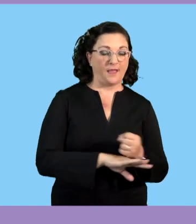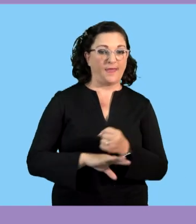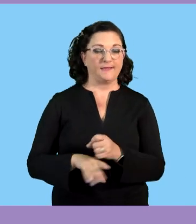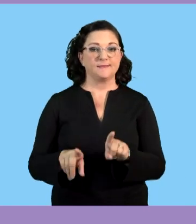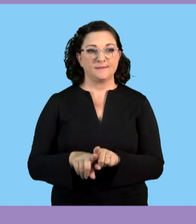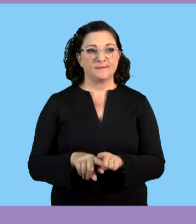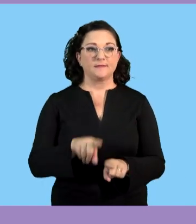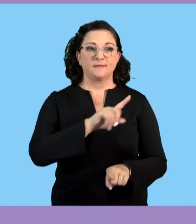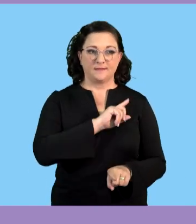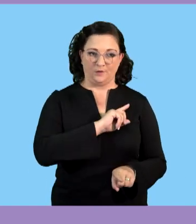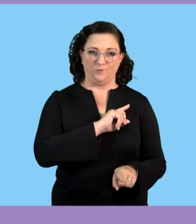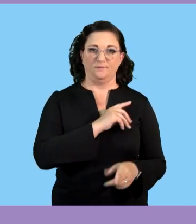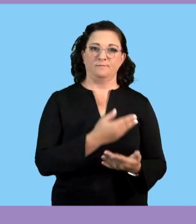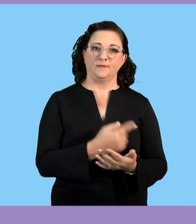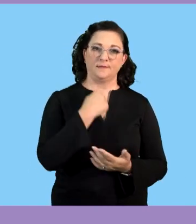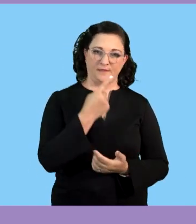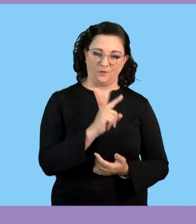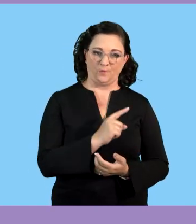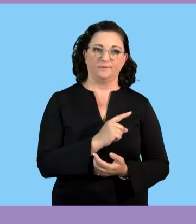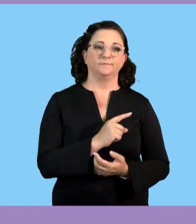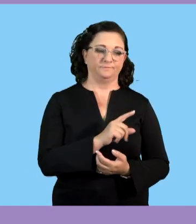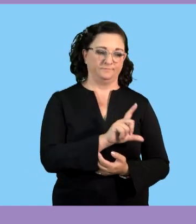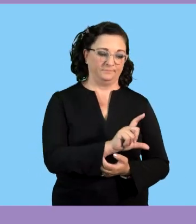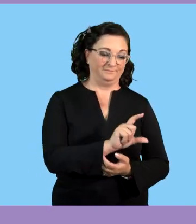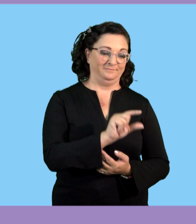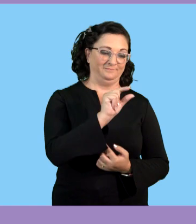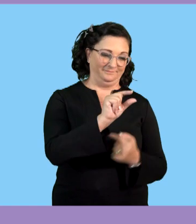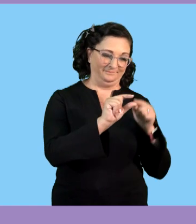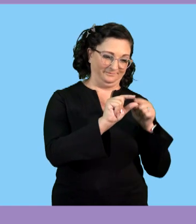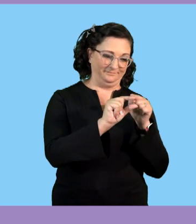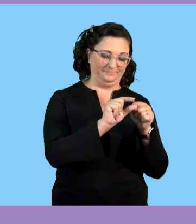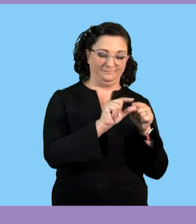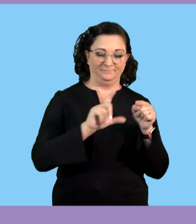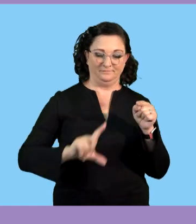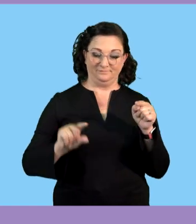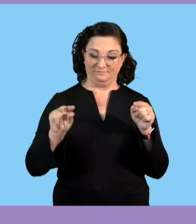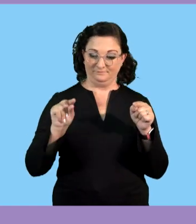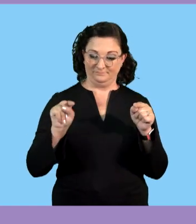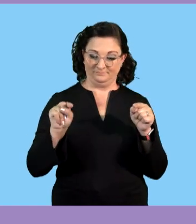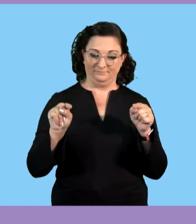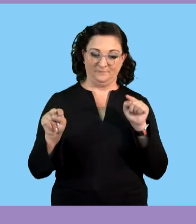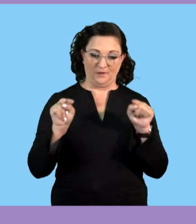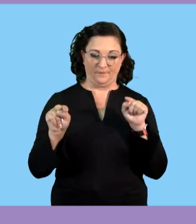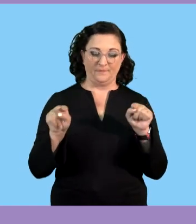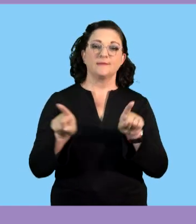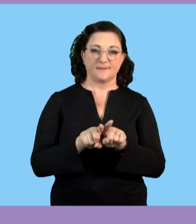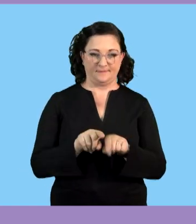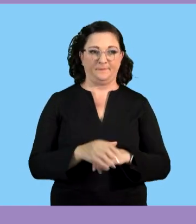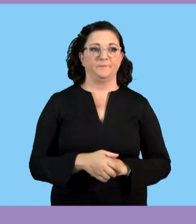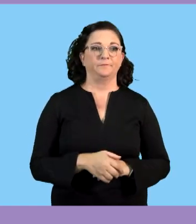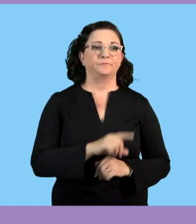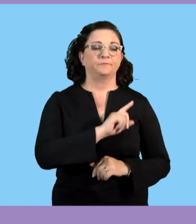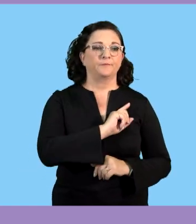same base, we are now going to say that means that the exponents are